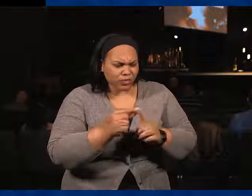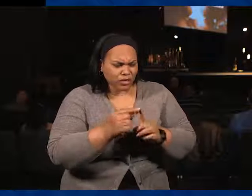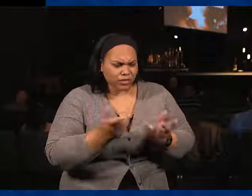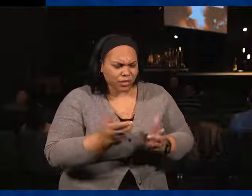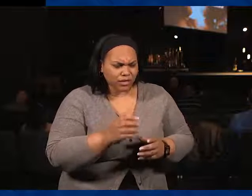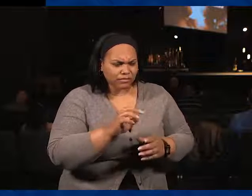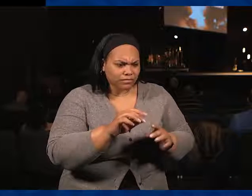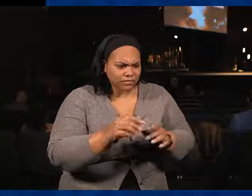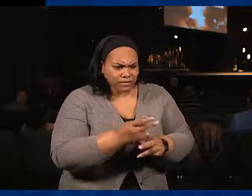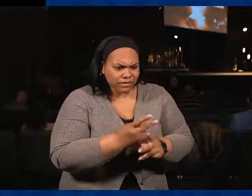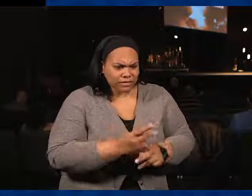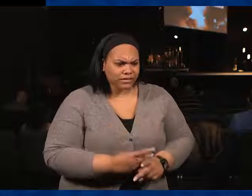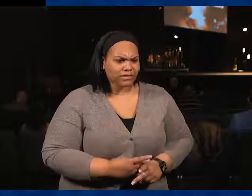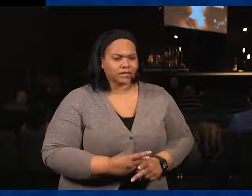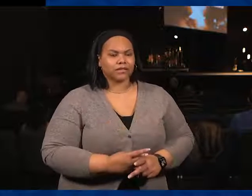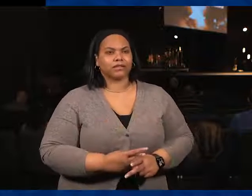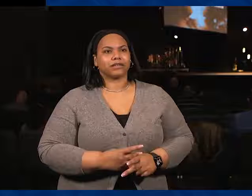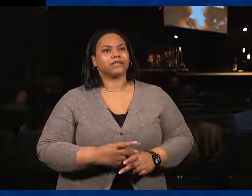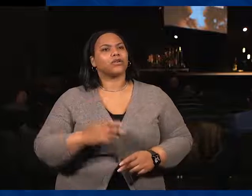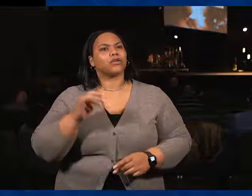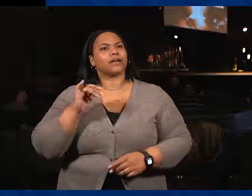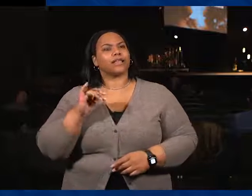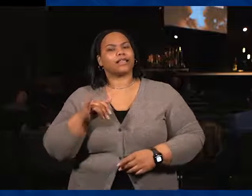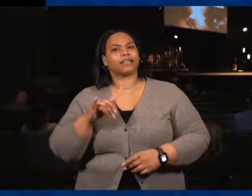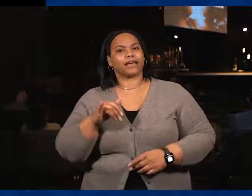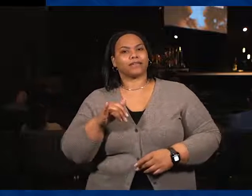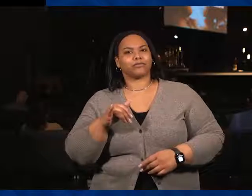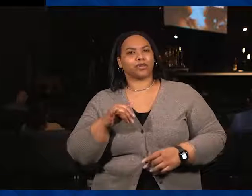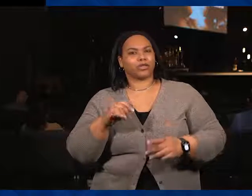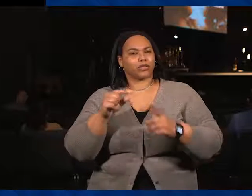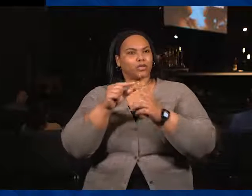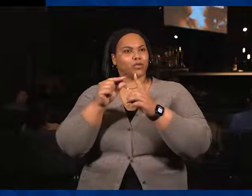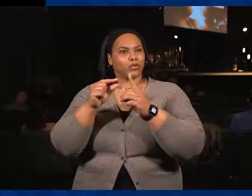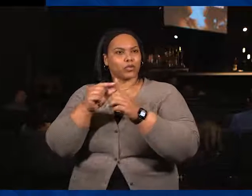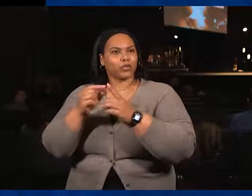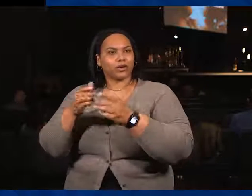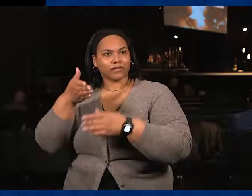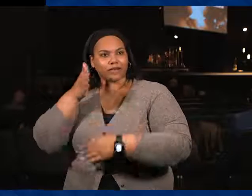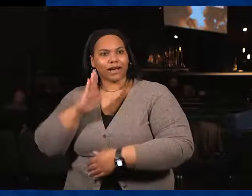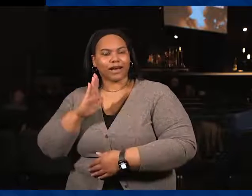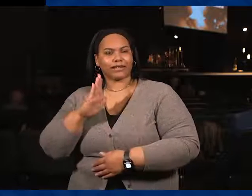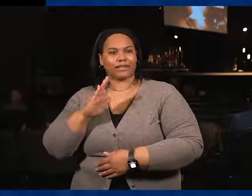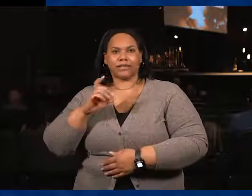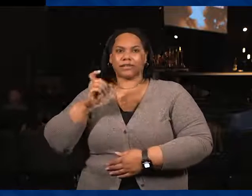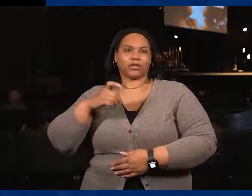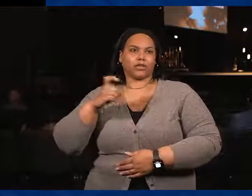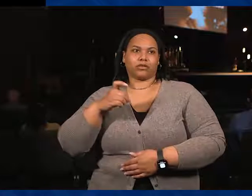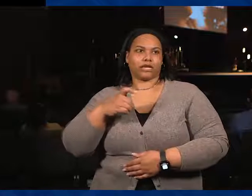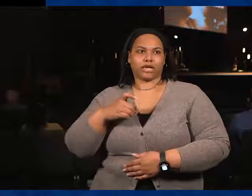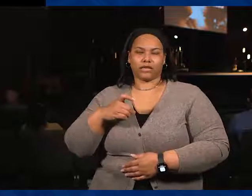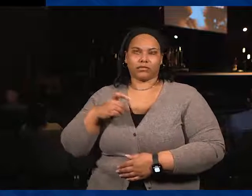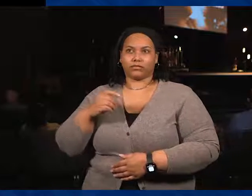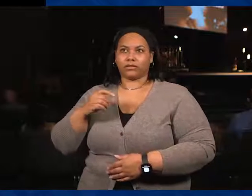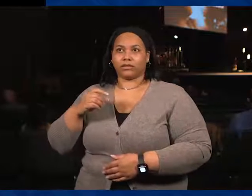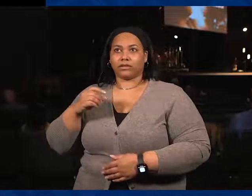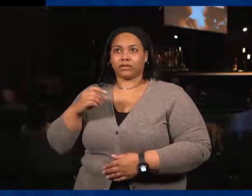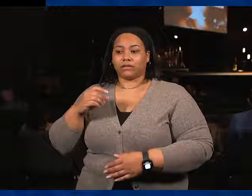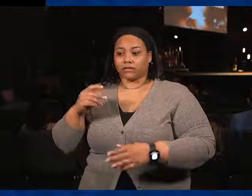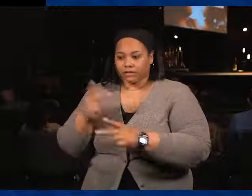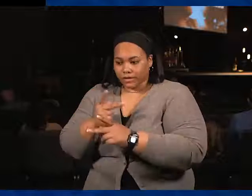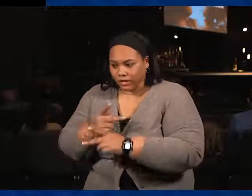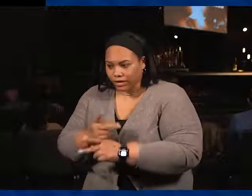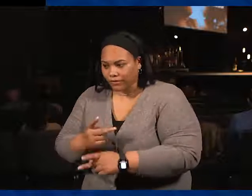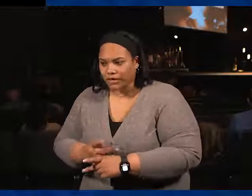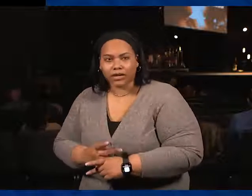word. But can I tell you, when it comes to the word of God, you don't have to spend all your time wondering about the